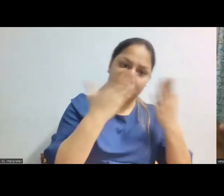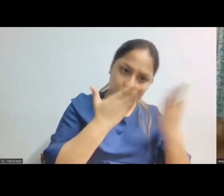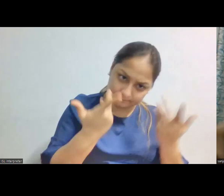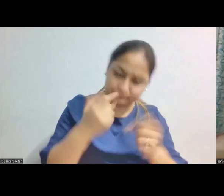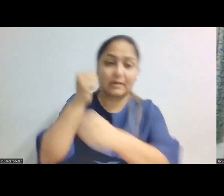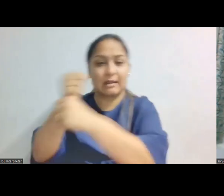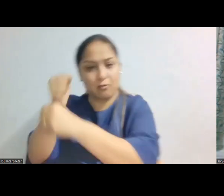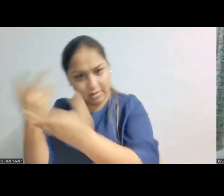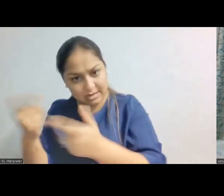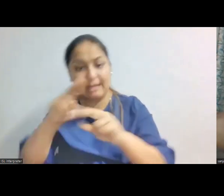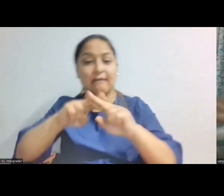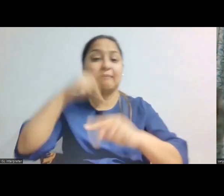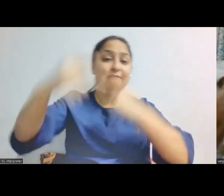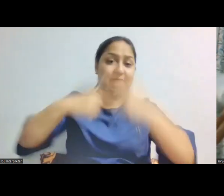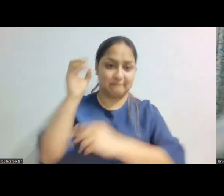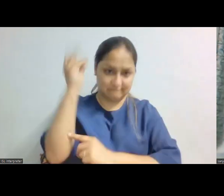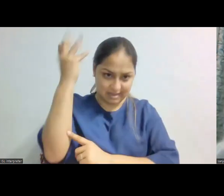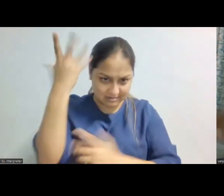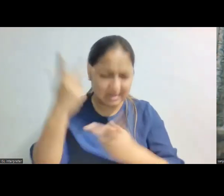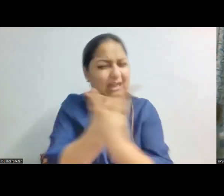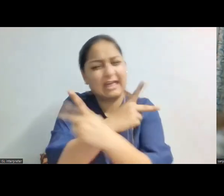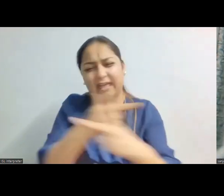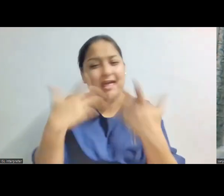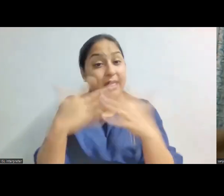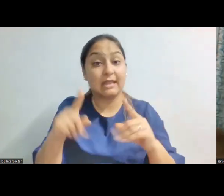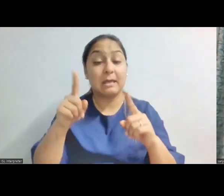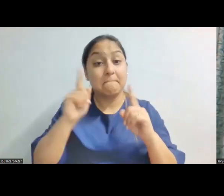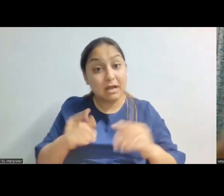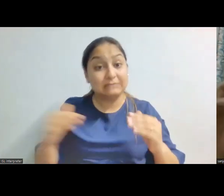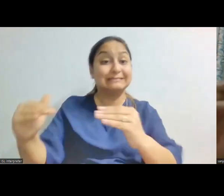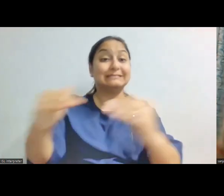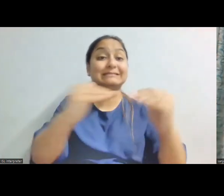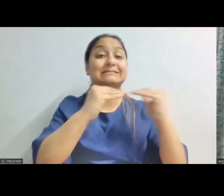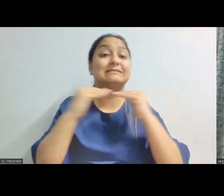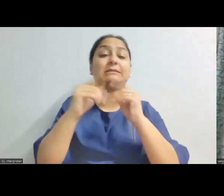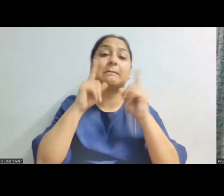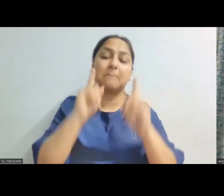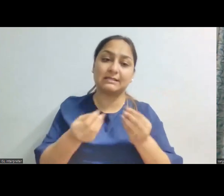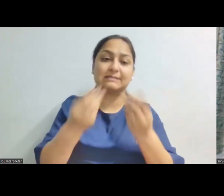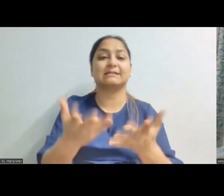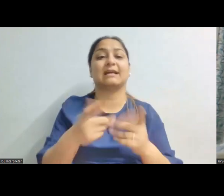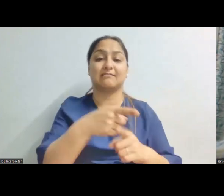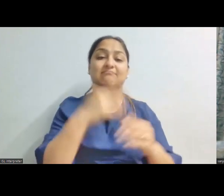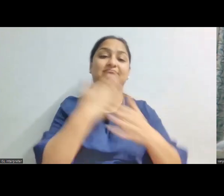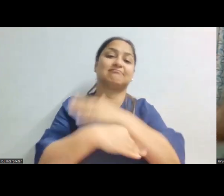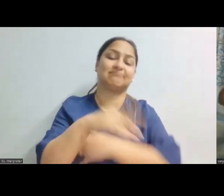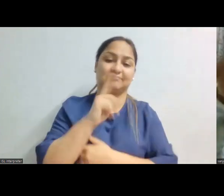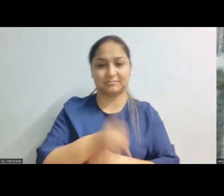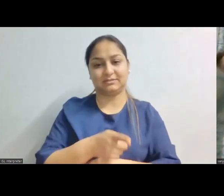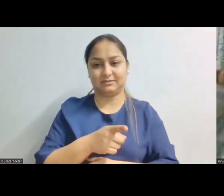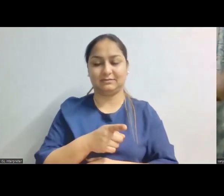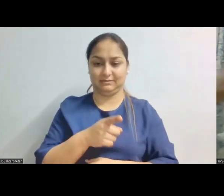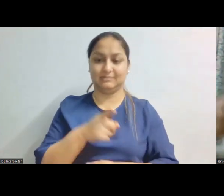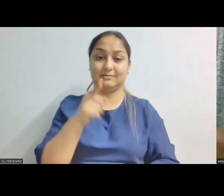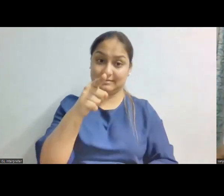industry level, to make sure that the equity is given to this particular class as well. So I think these